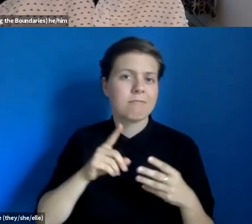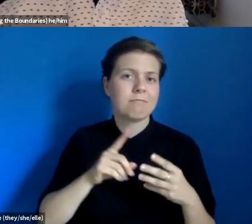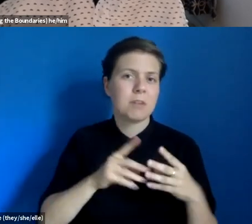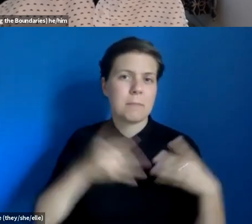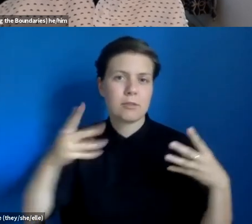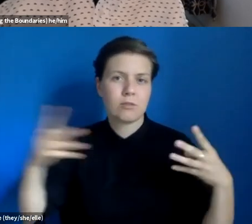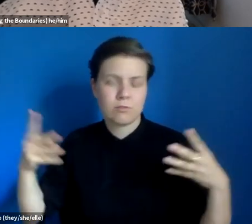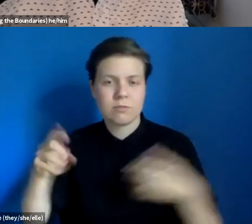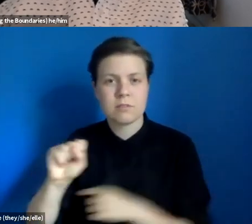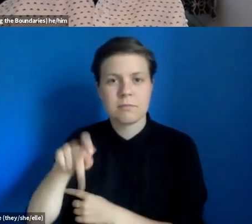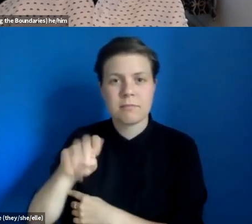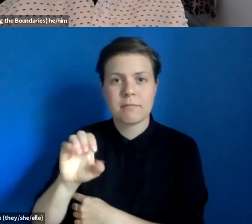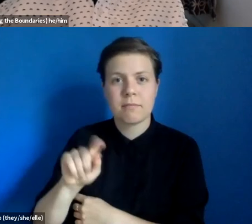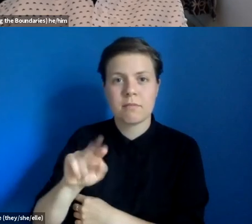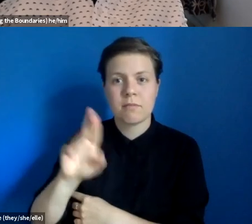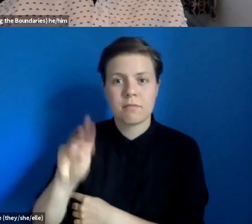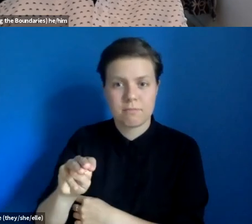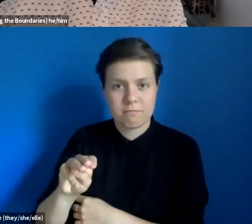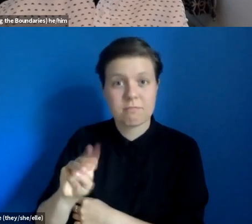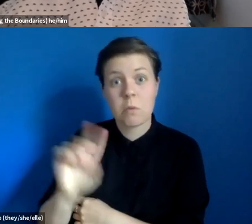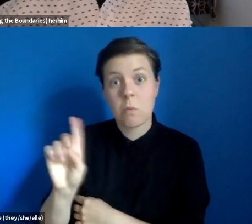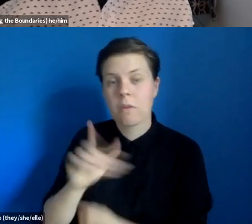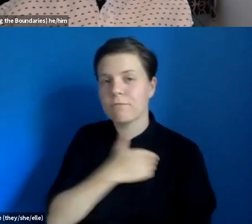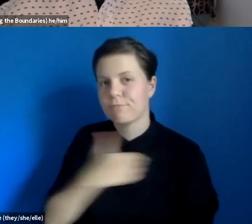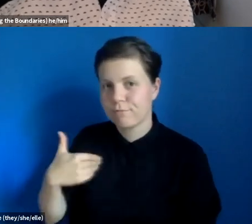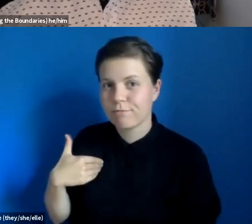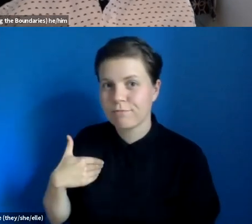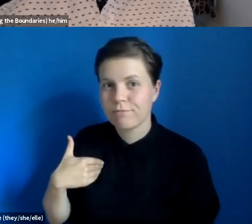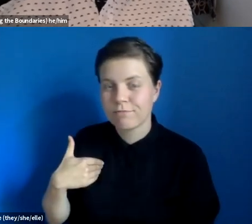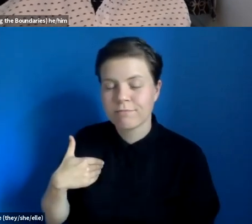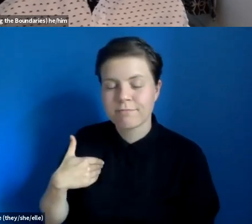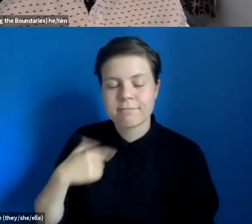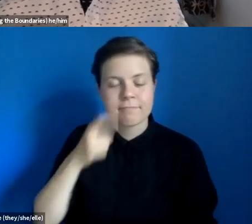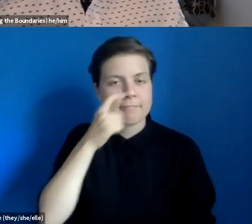They're Toronto based, and they also